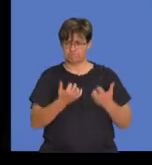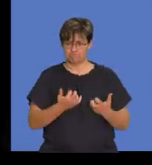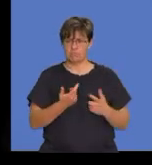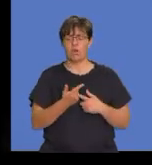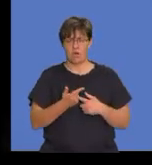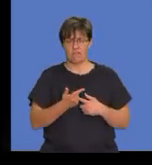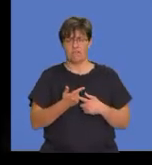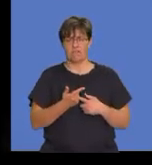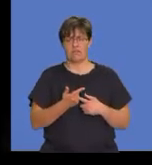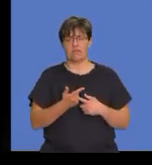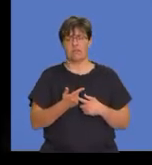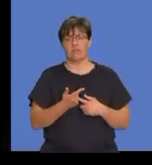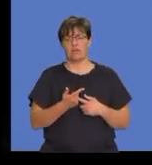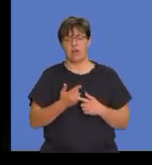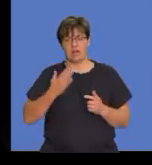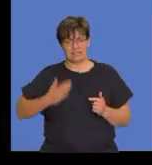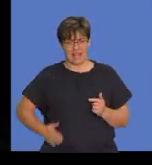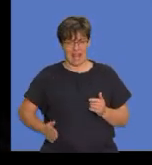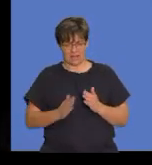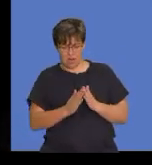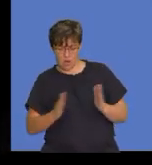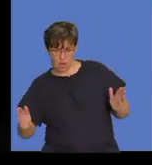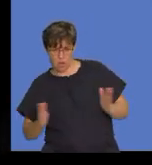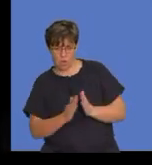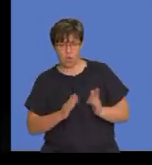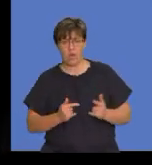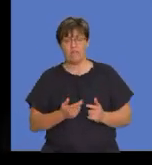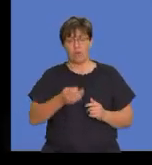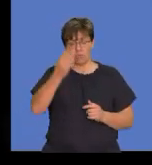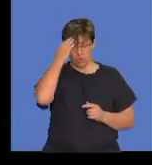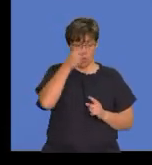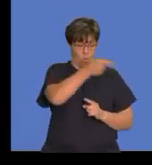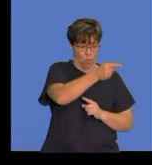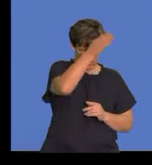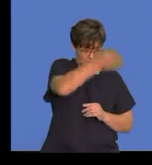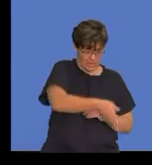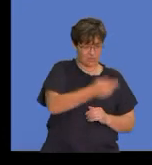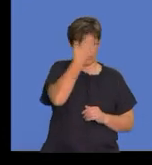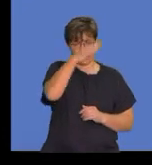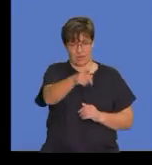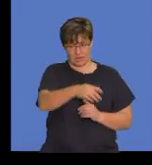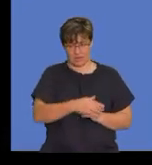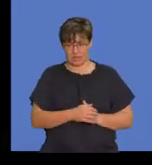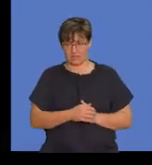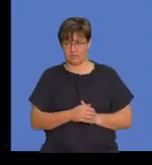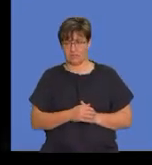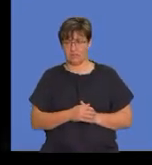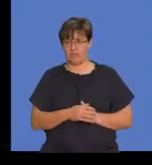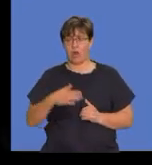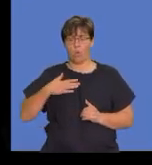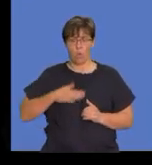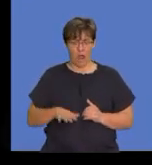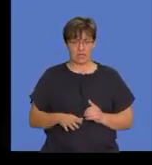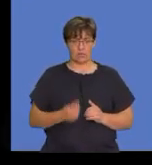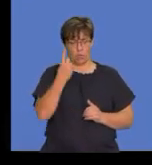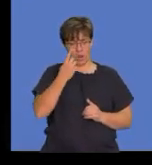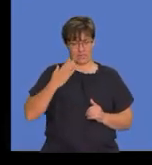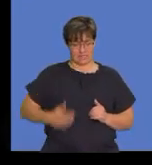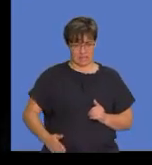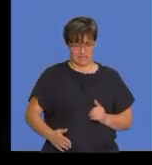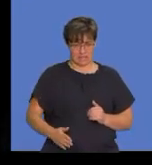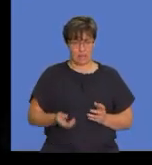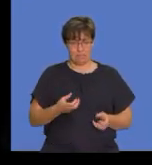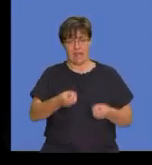ratio values to calculate the length of a side if you know the length of one side, right? So